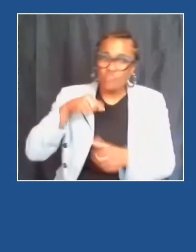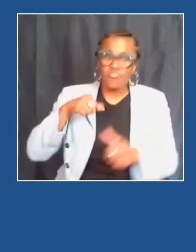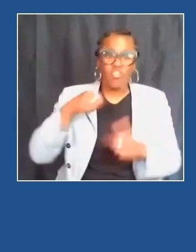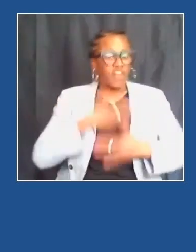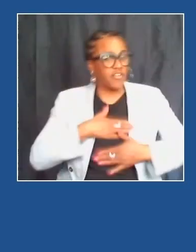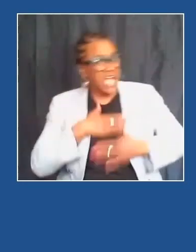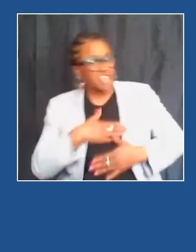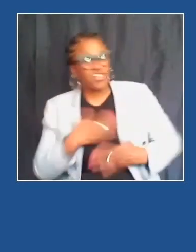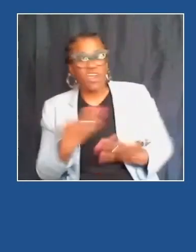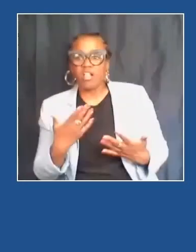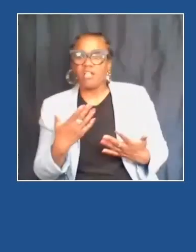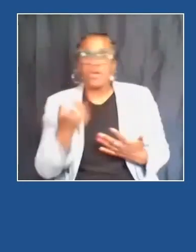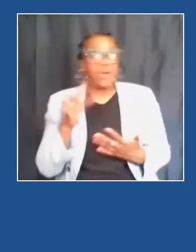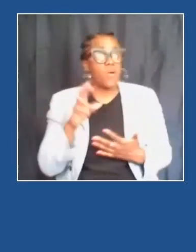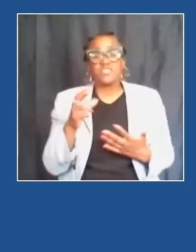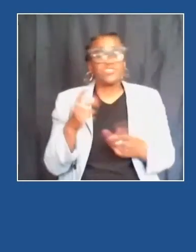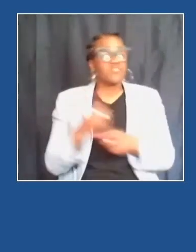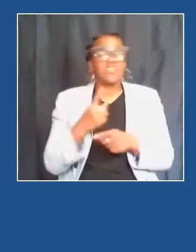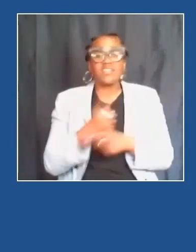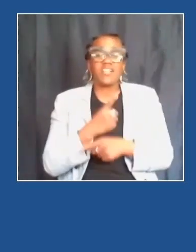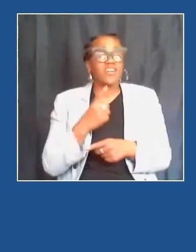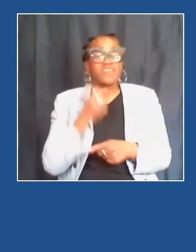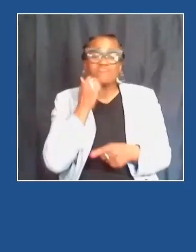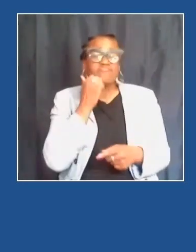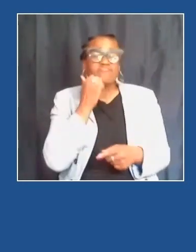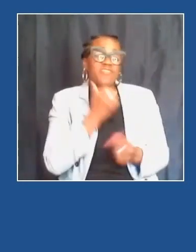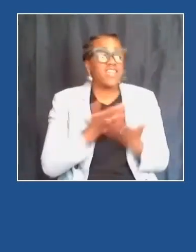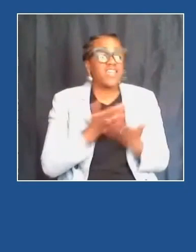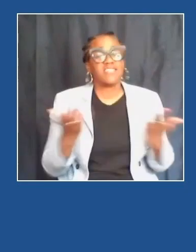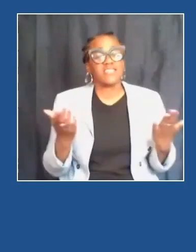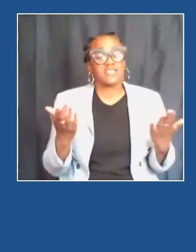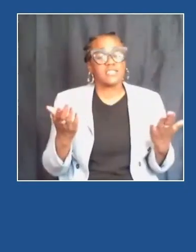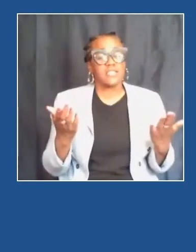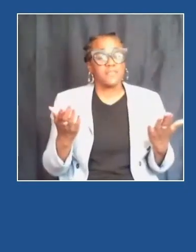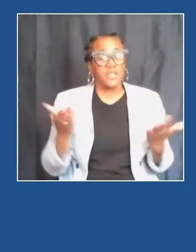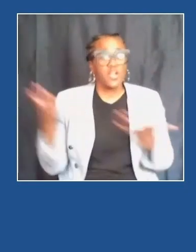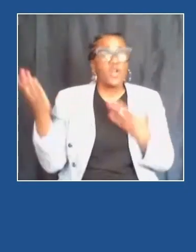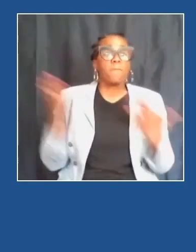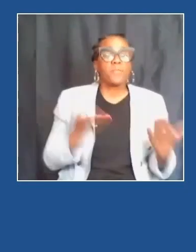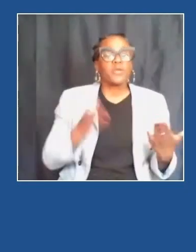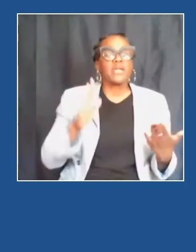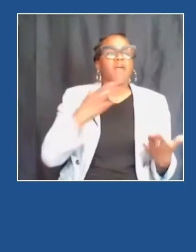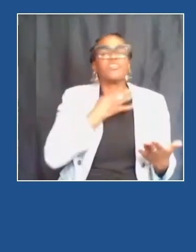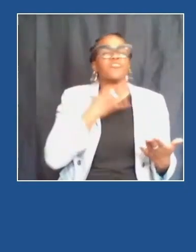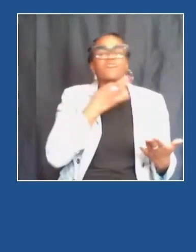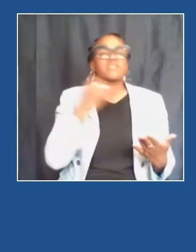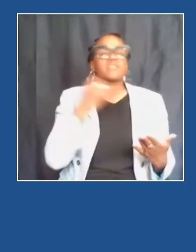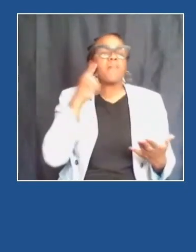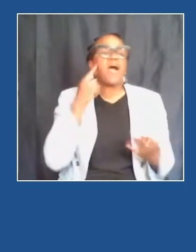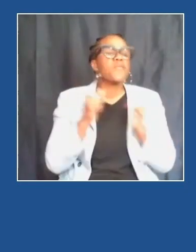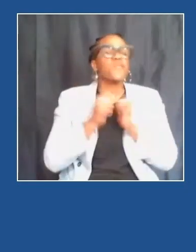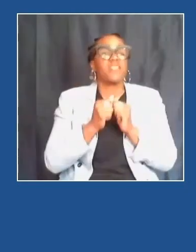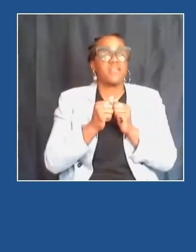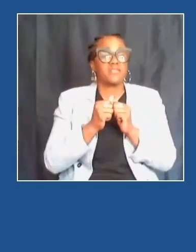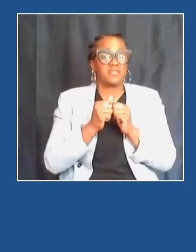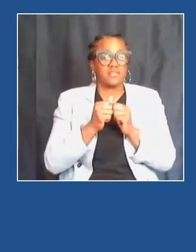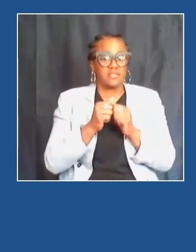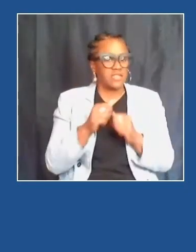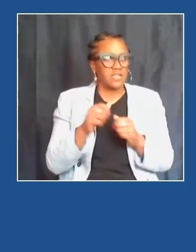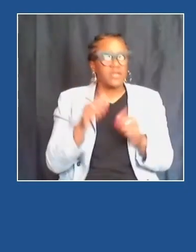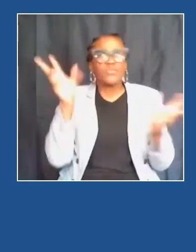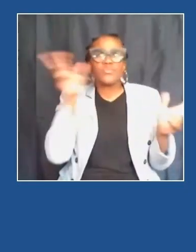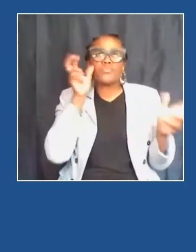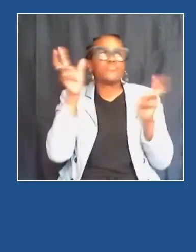recreational, or just ordinary mundane things, and bring our curious mind with us, right? Soak it in.